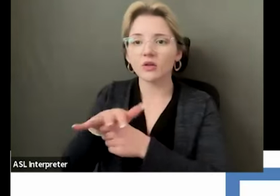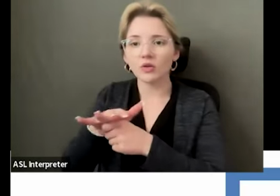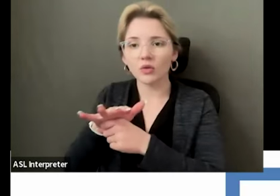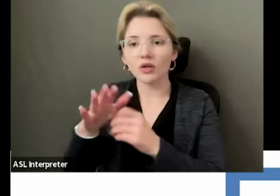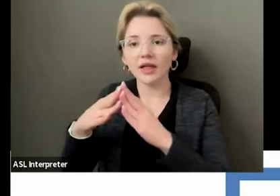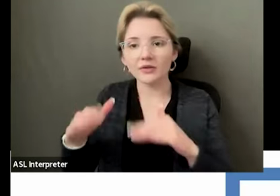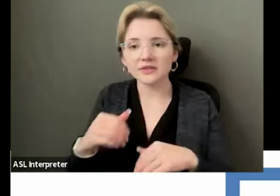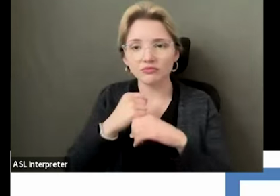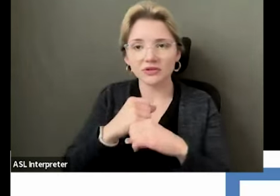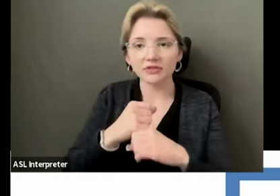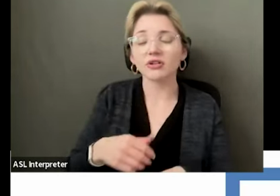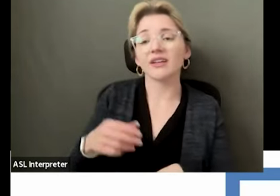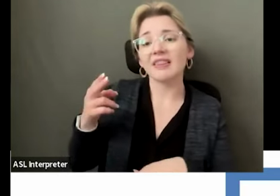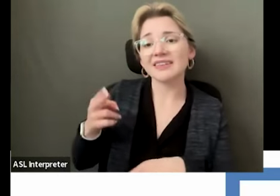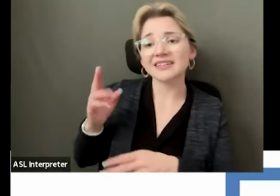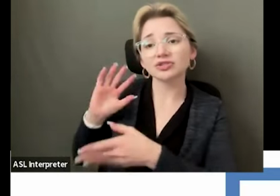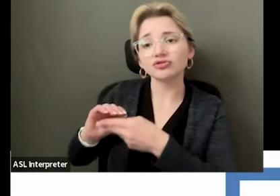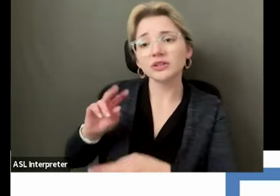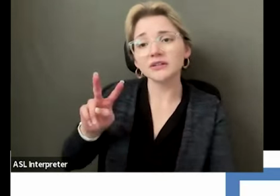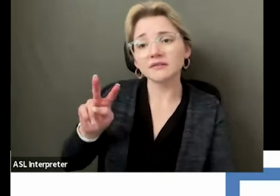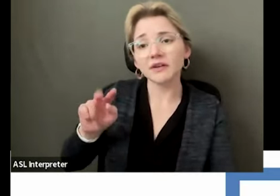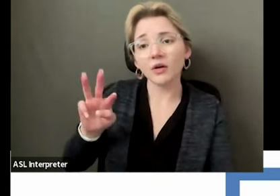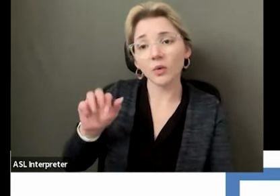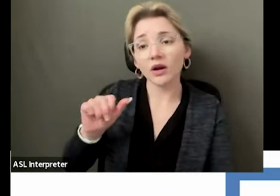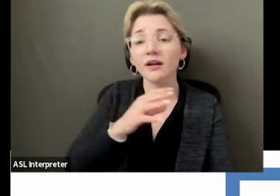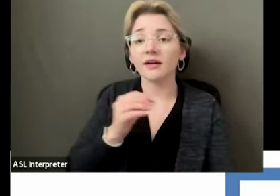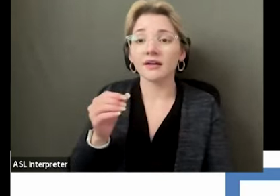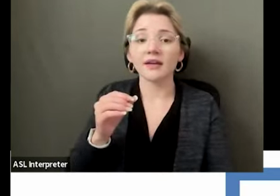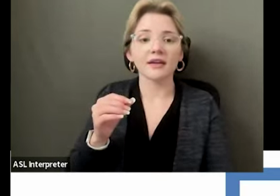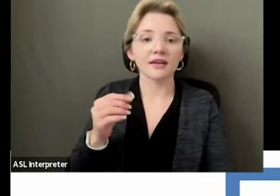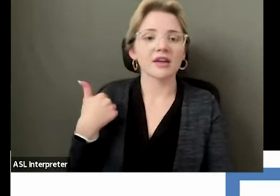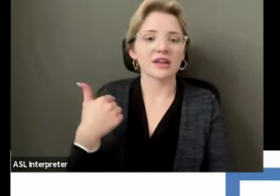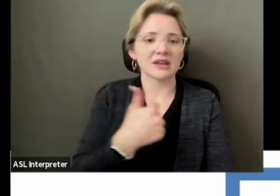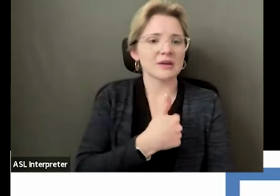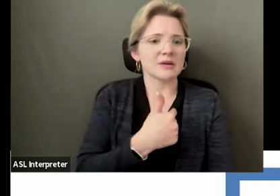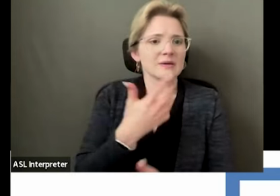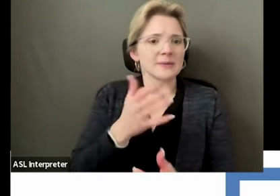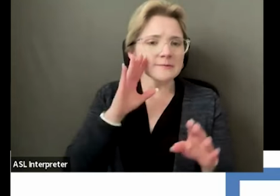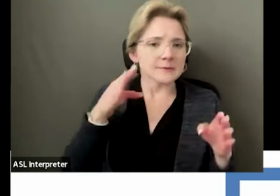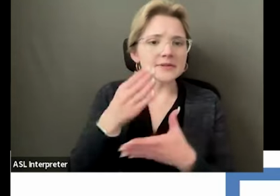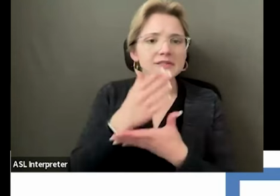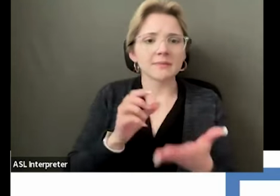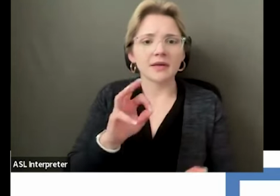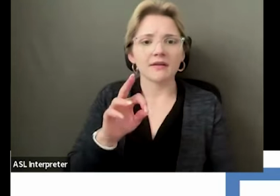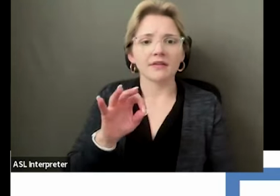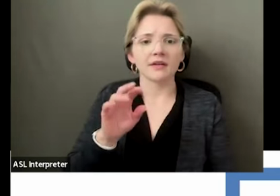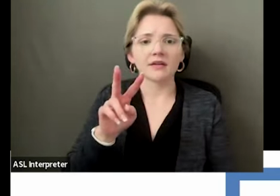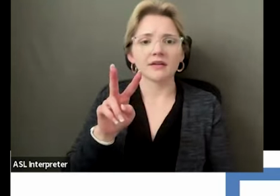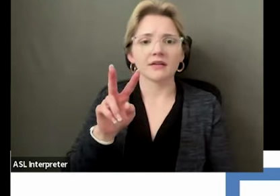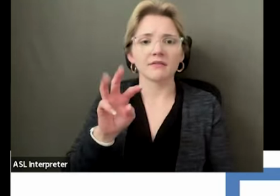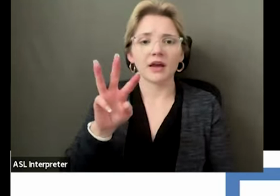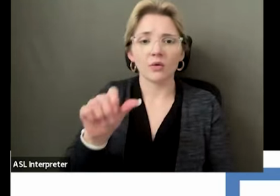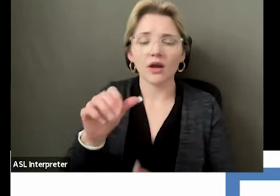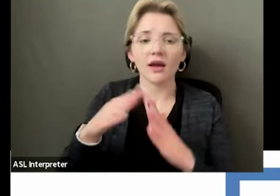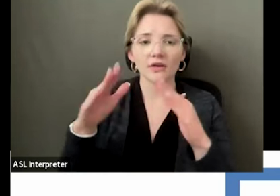of VAWA, and then deeper dives into some of these larger VAWA provisions, housing provisions, or